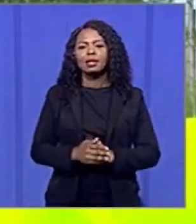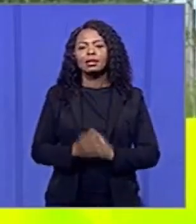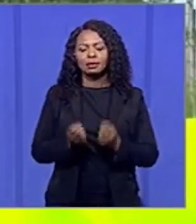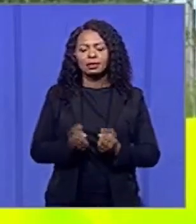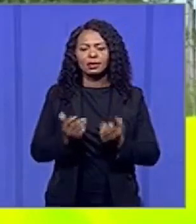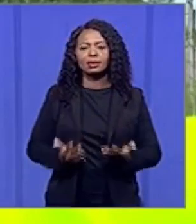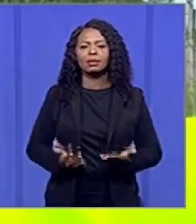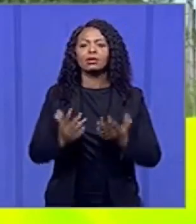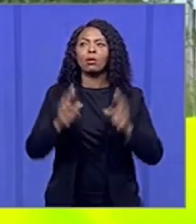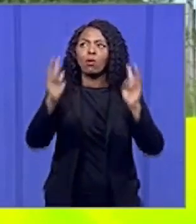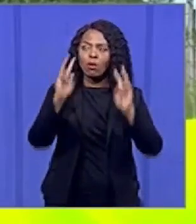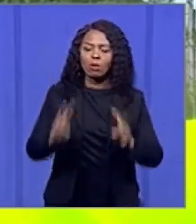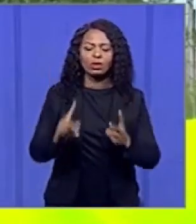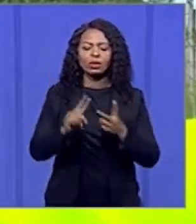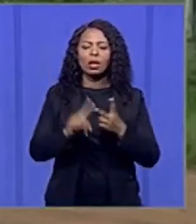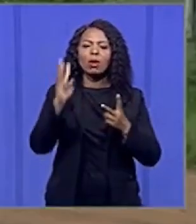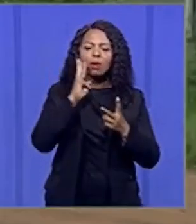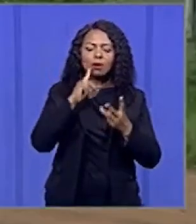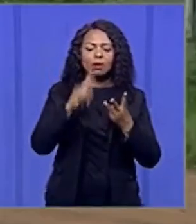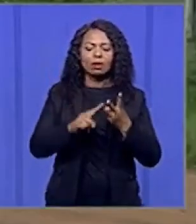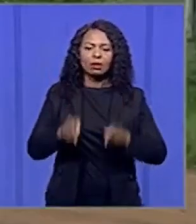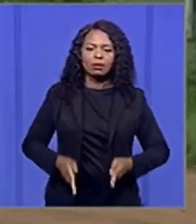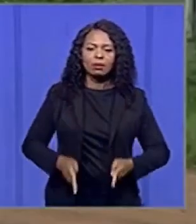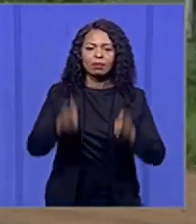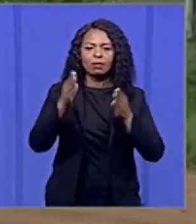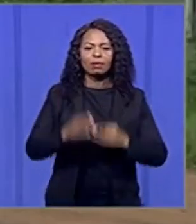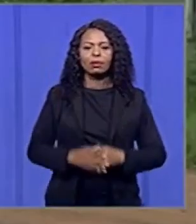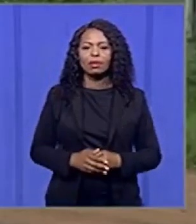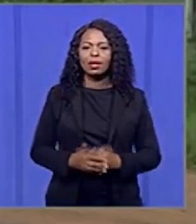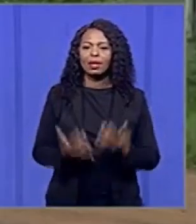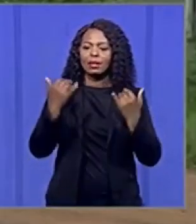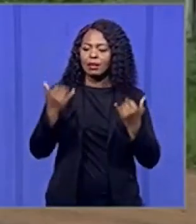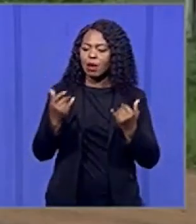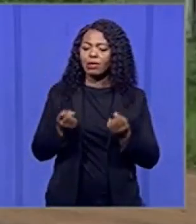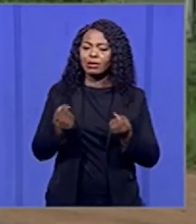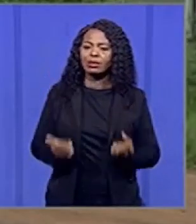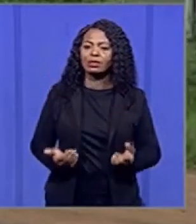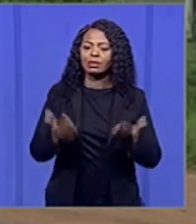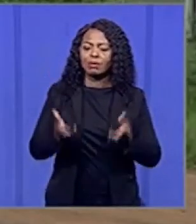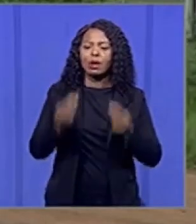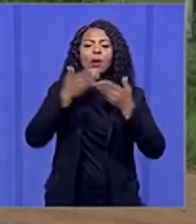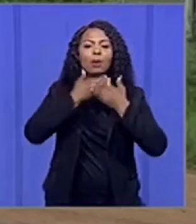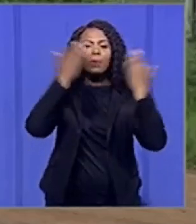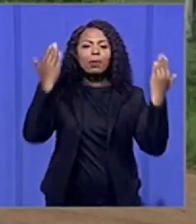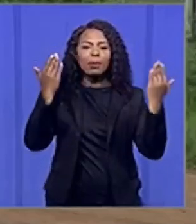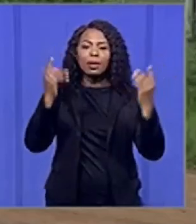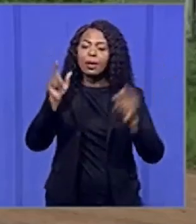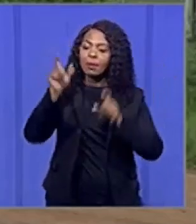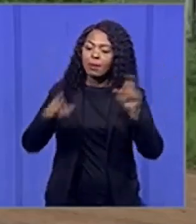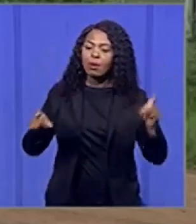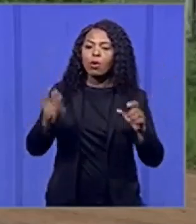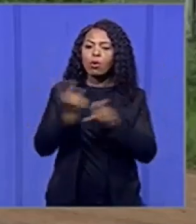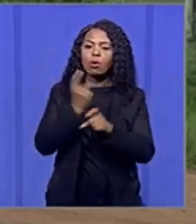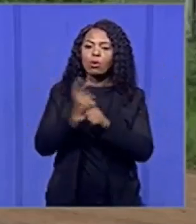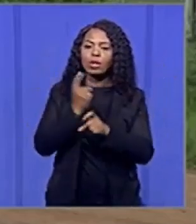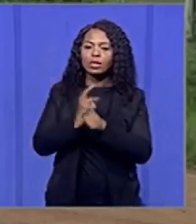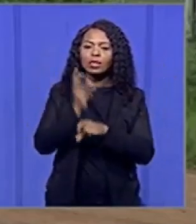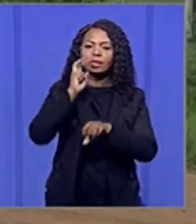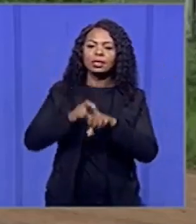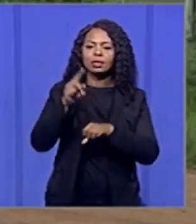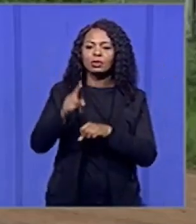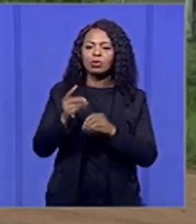jaaka motlakase metsi le ditsela. Go botlhoko gore phele re sena ditirelo mare batho ba tshwantseng ba re irele ditirelo re itiro batla go rona ba re